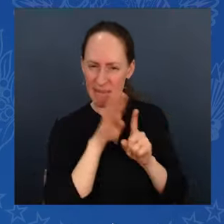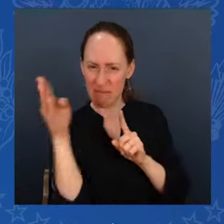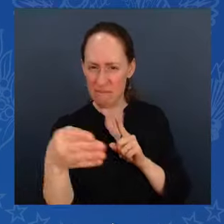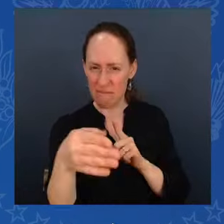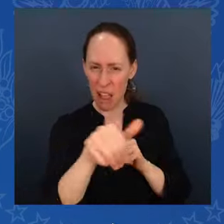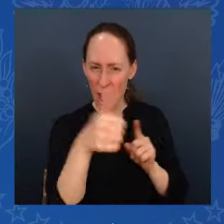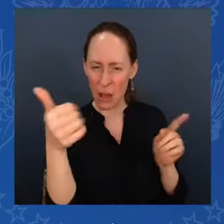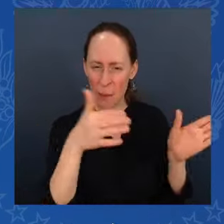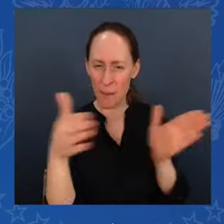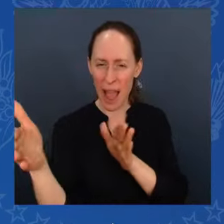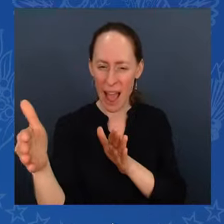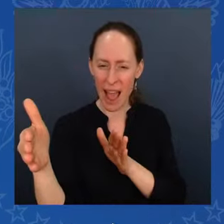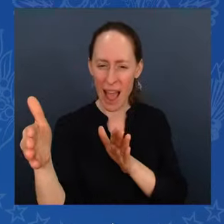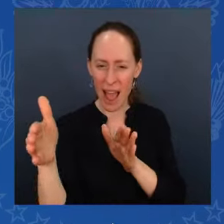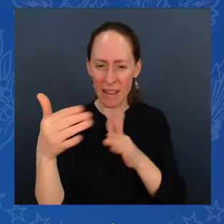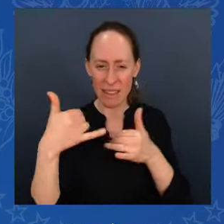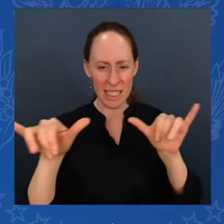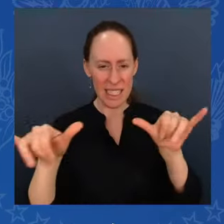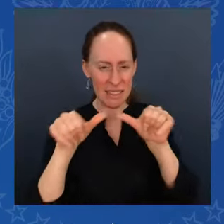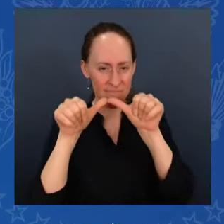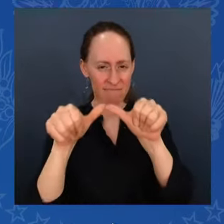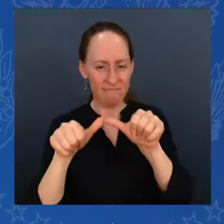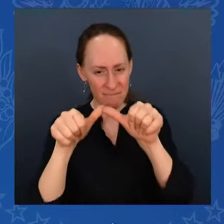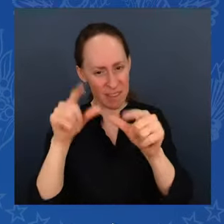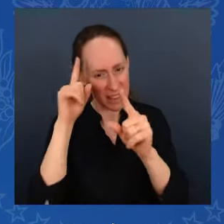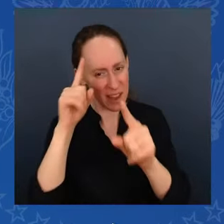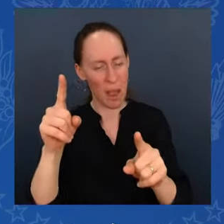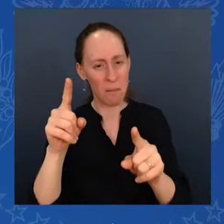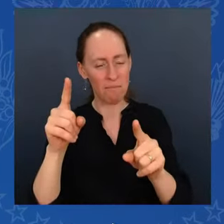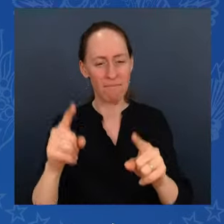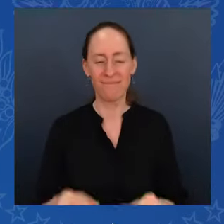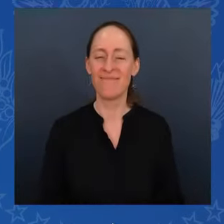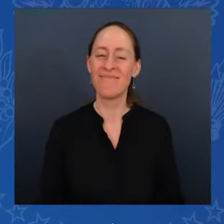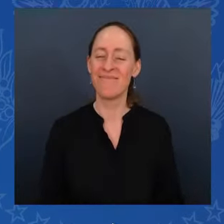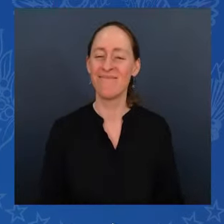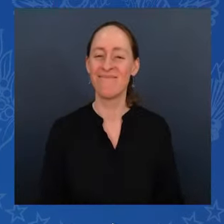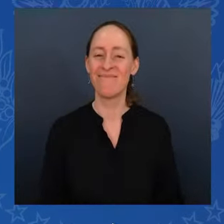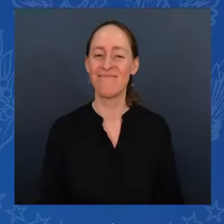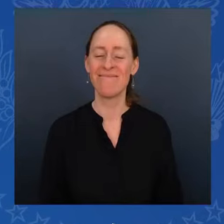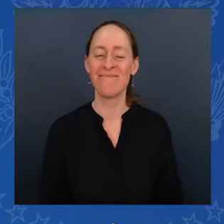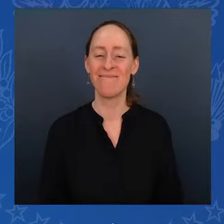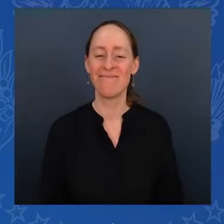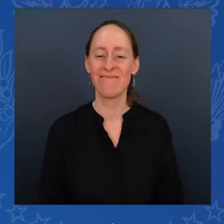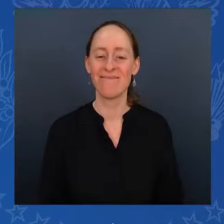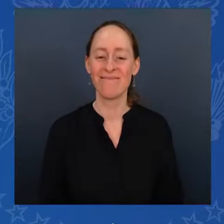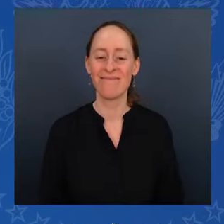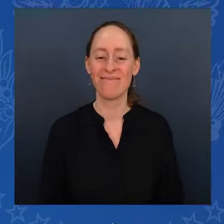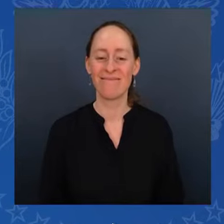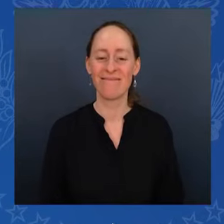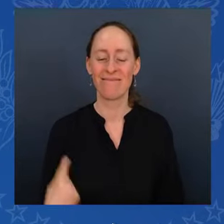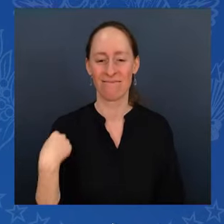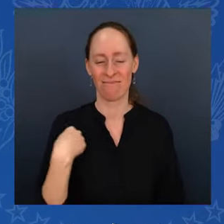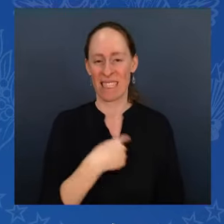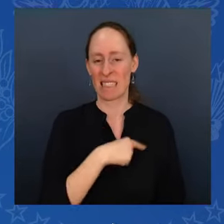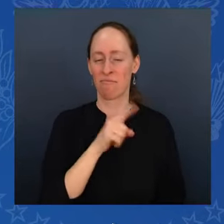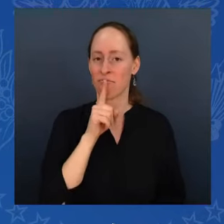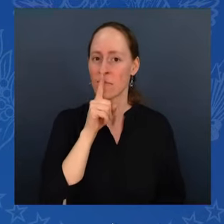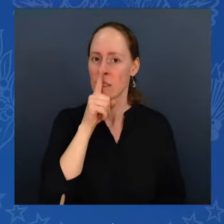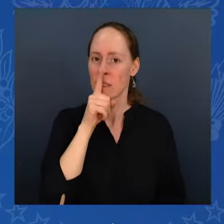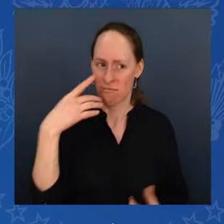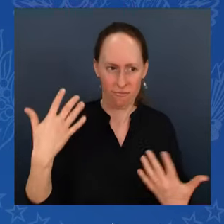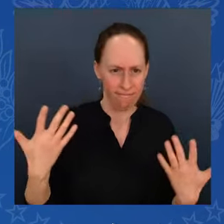that are not challengeable. And altogether, my administration has taken the most significant action to provide student debt relief ever in the history of this